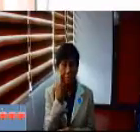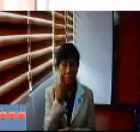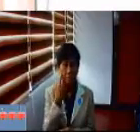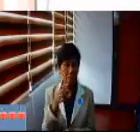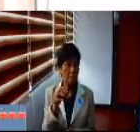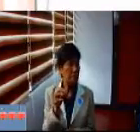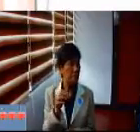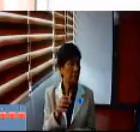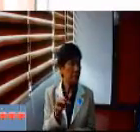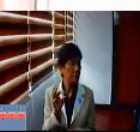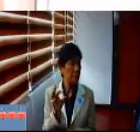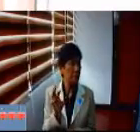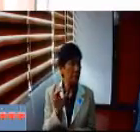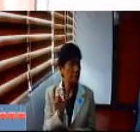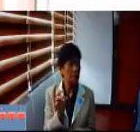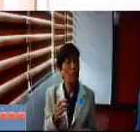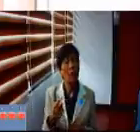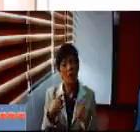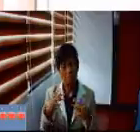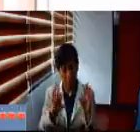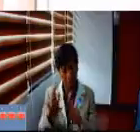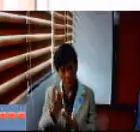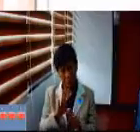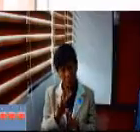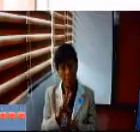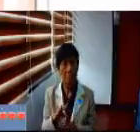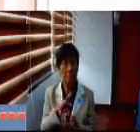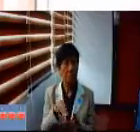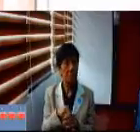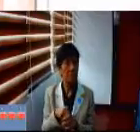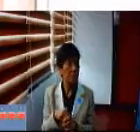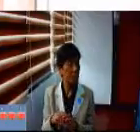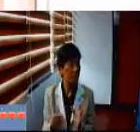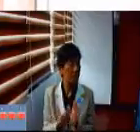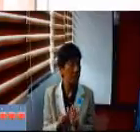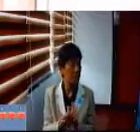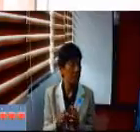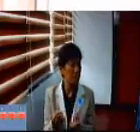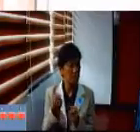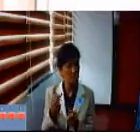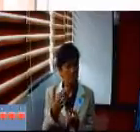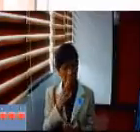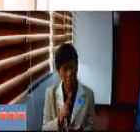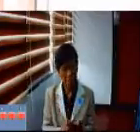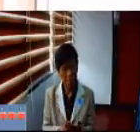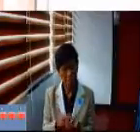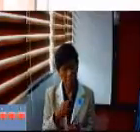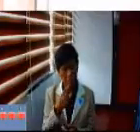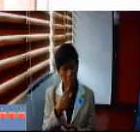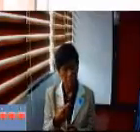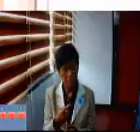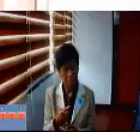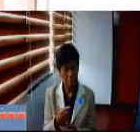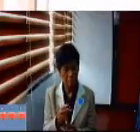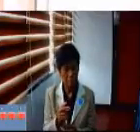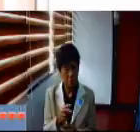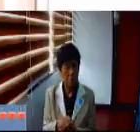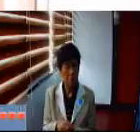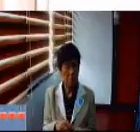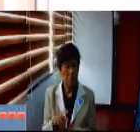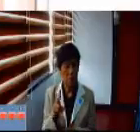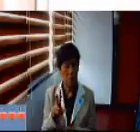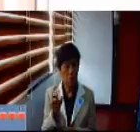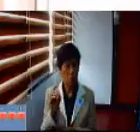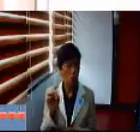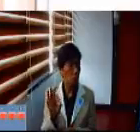there are some crises involved already. Like, for example, we've submitted a report to the Convention on Biological Diversity in